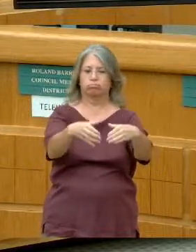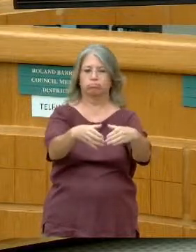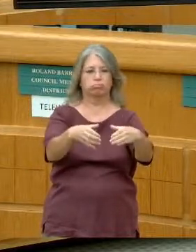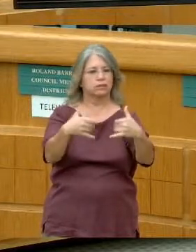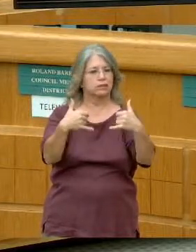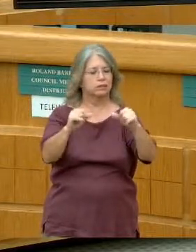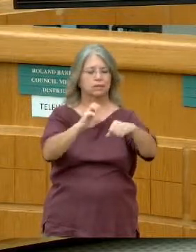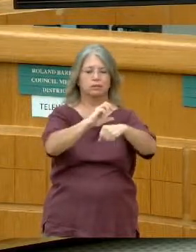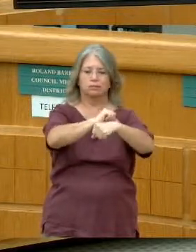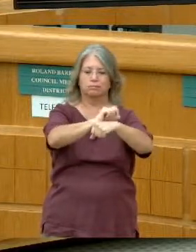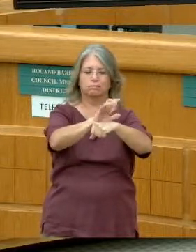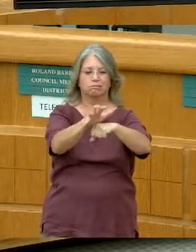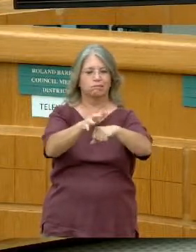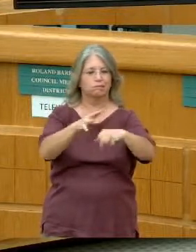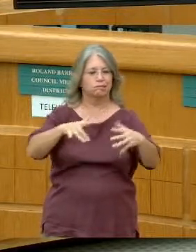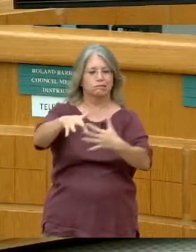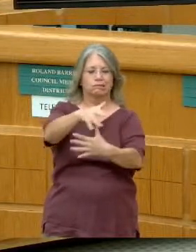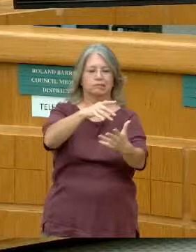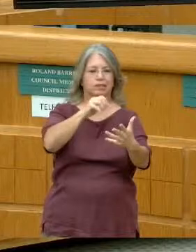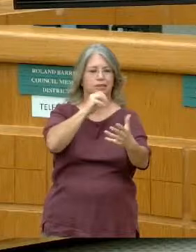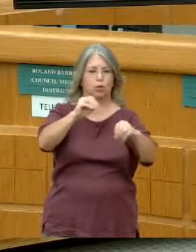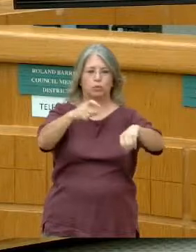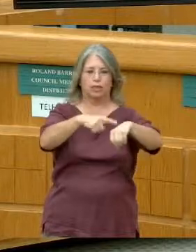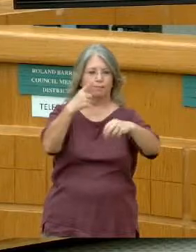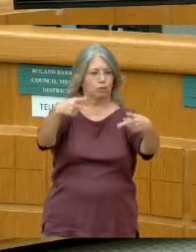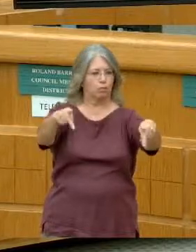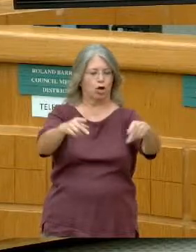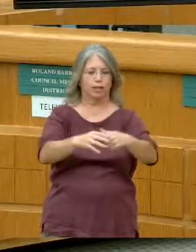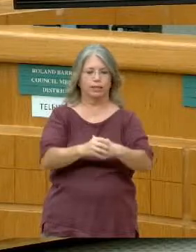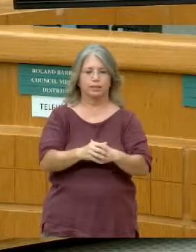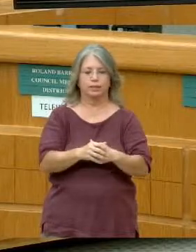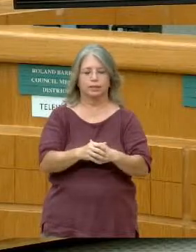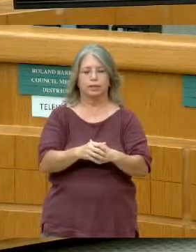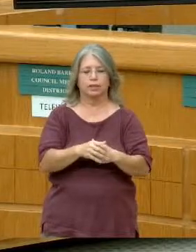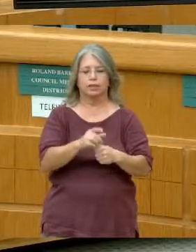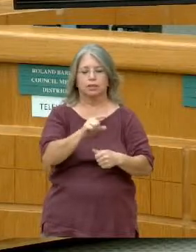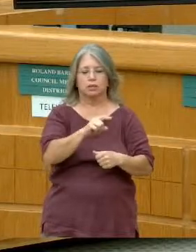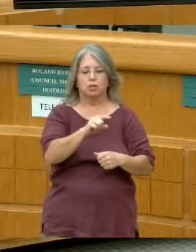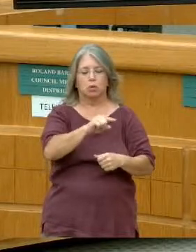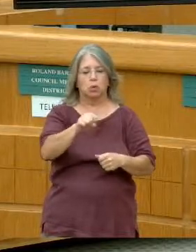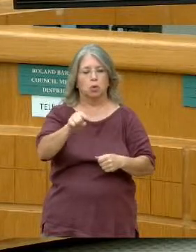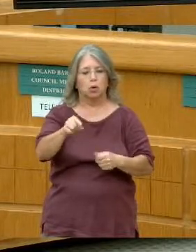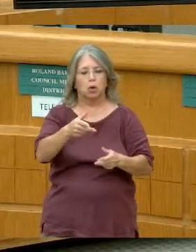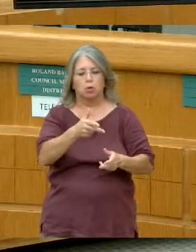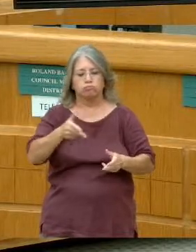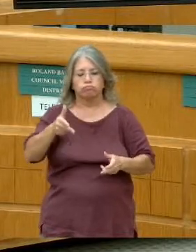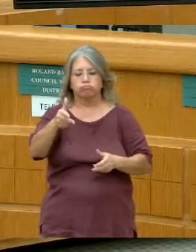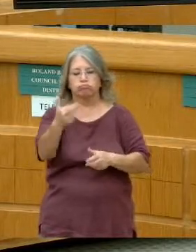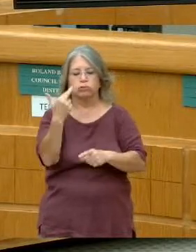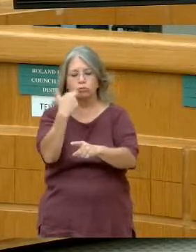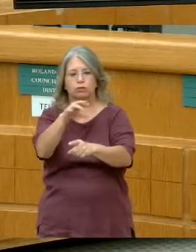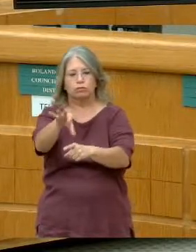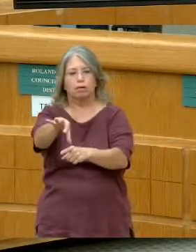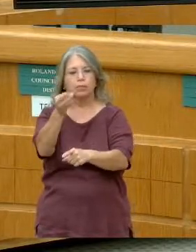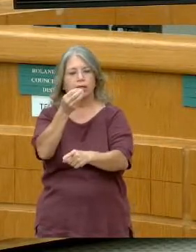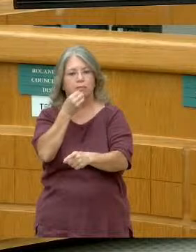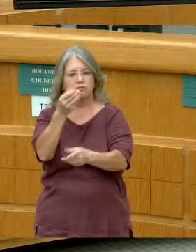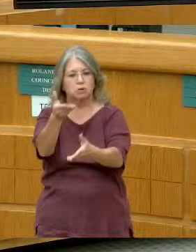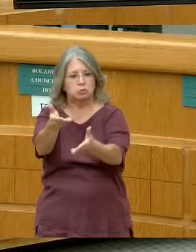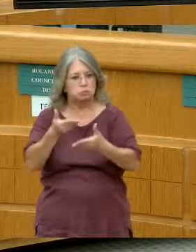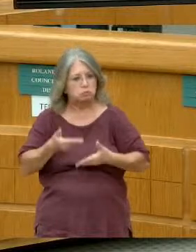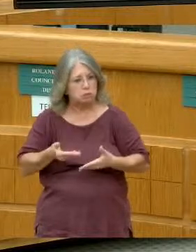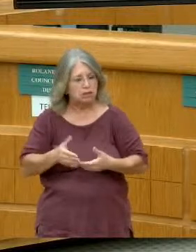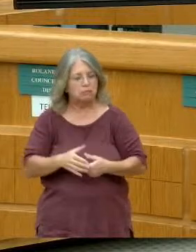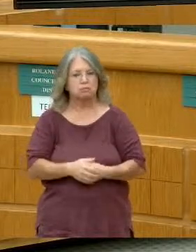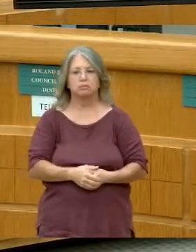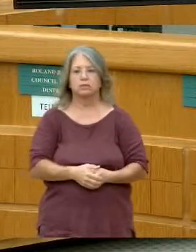yet. Curbside and takeout is less risky than going inside of enclosed buildings where people may be